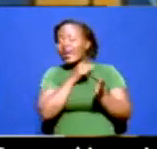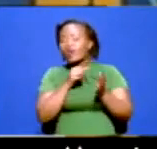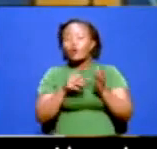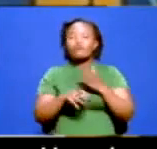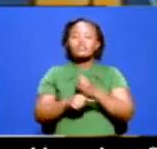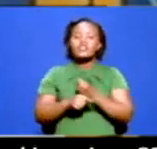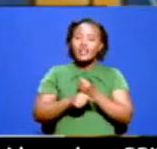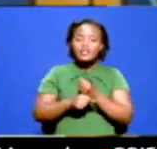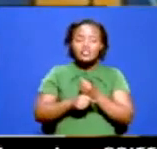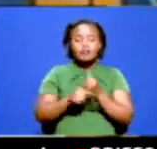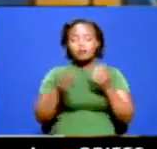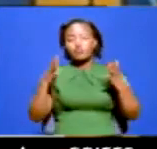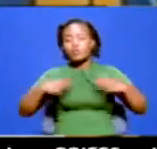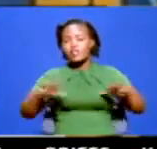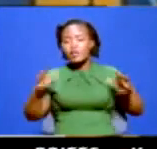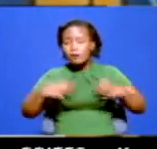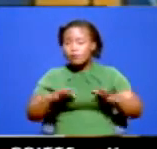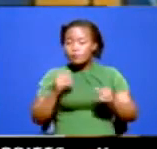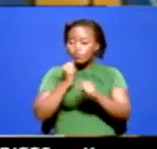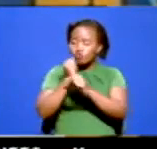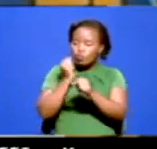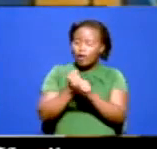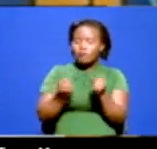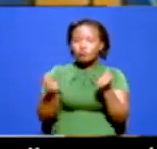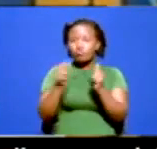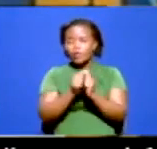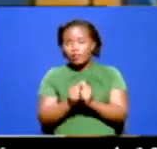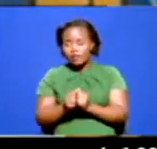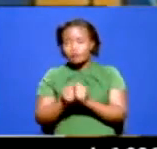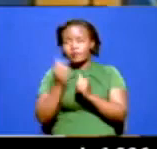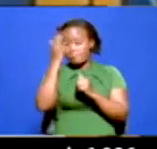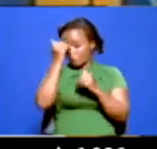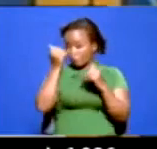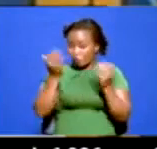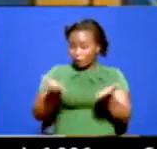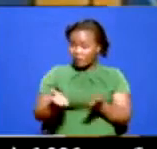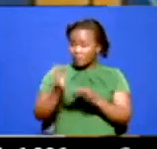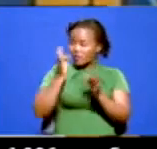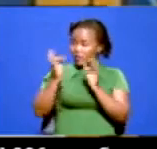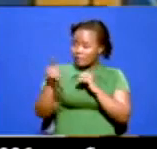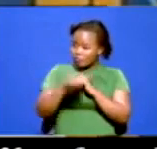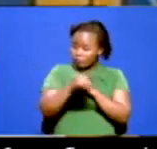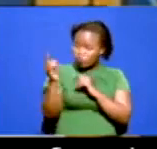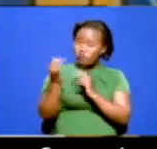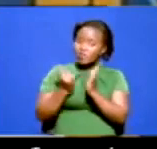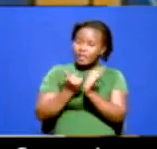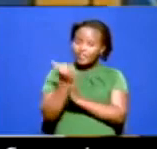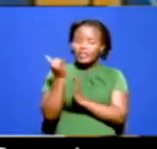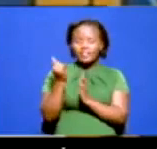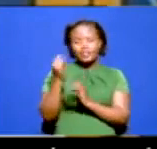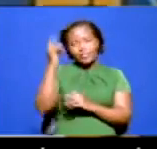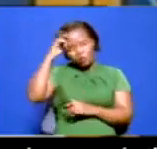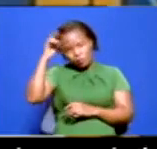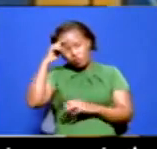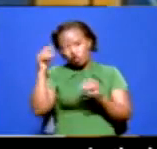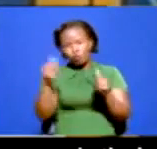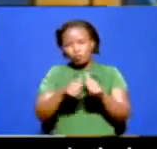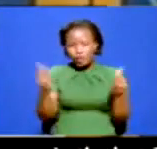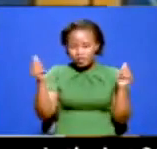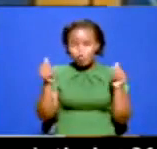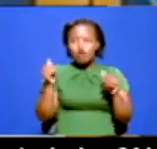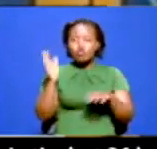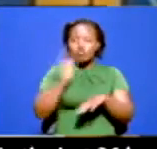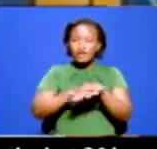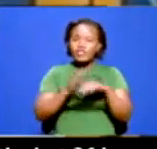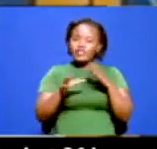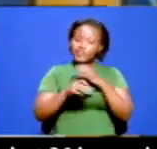amongst the people that you work with. Because if you have integrity, you develop trust. And to us,